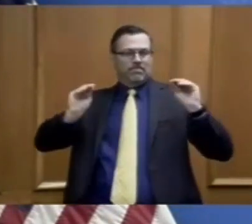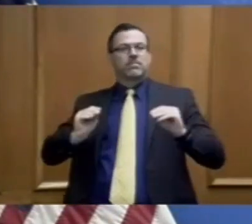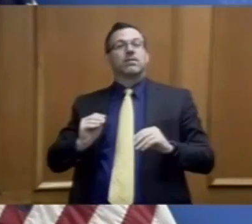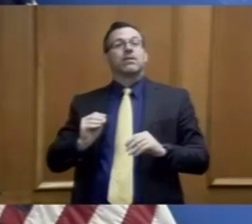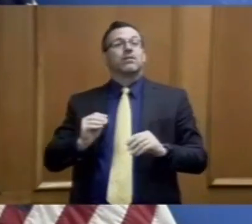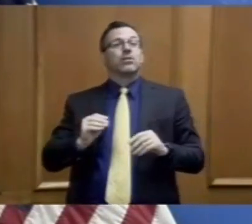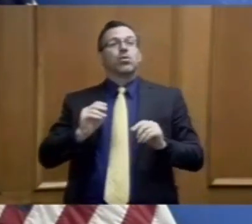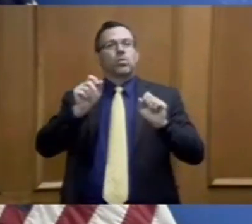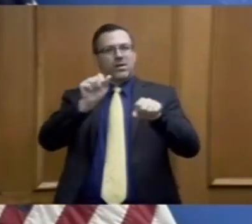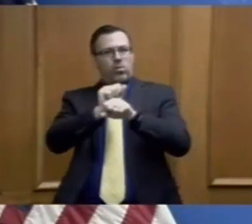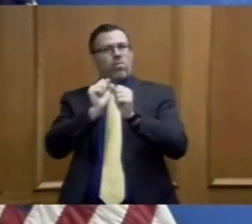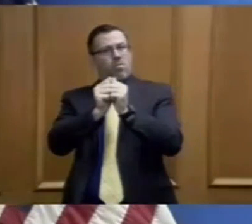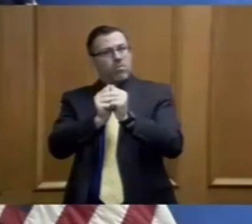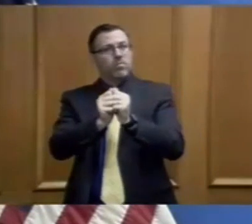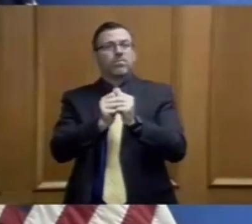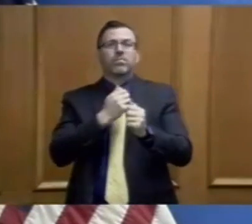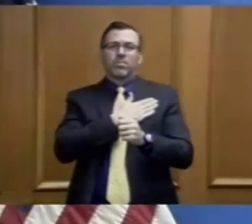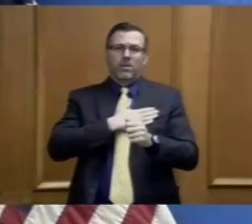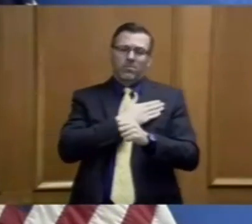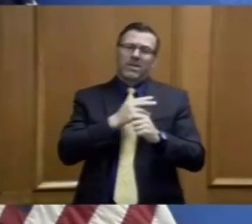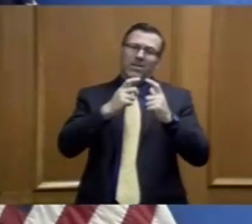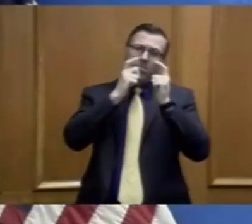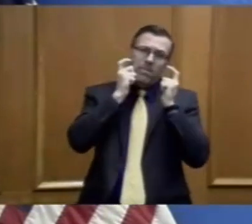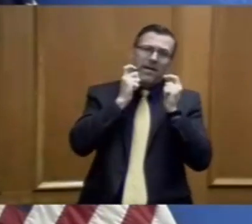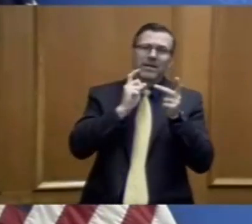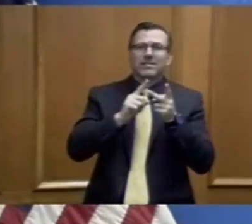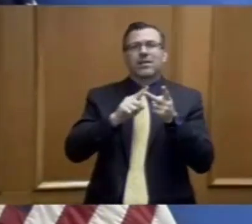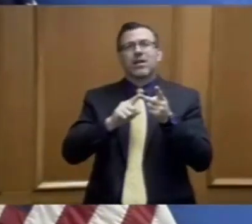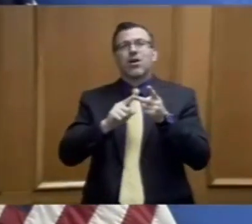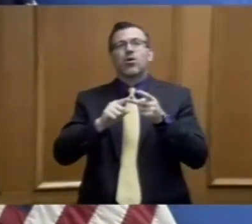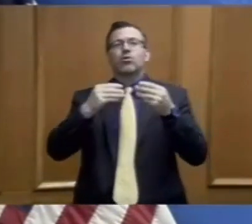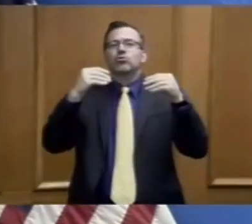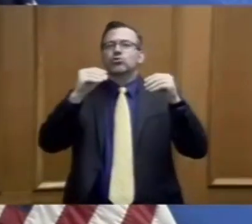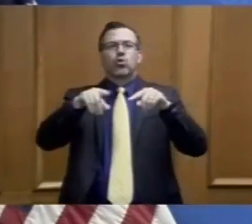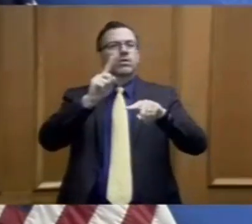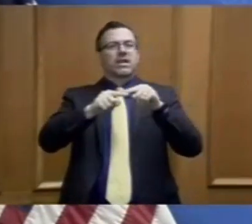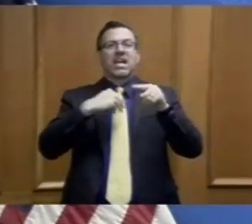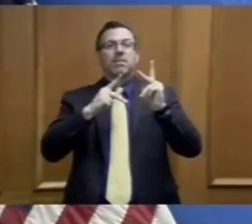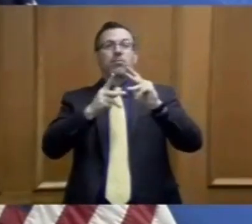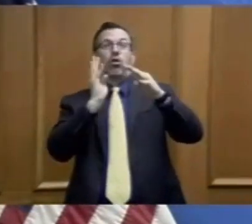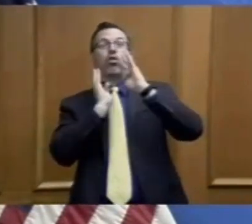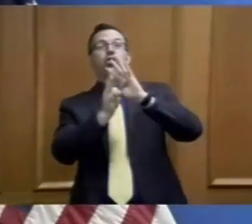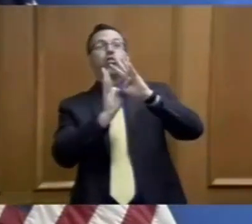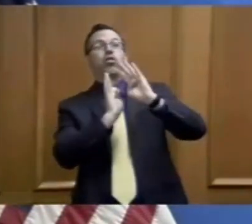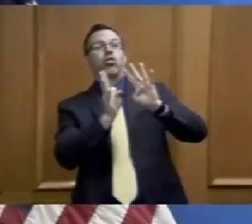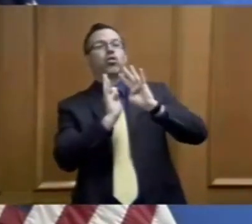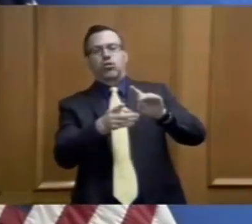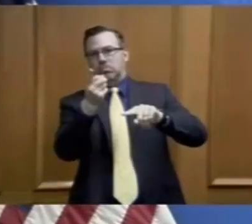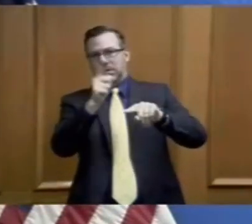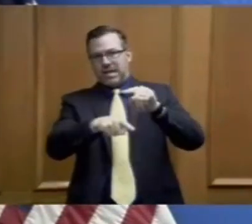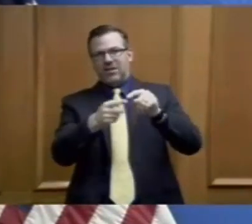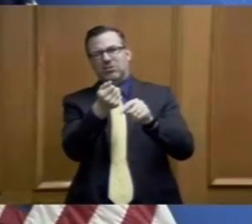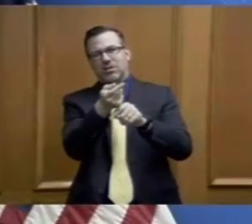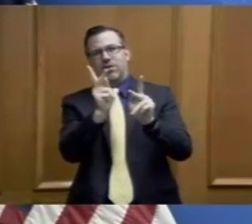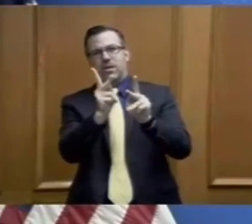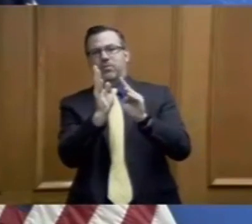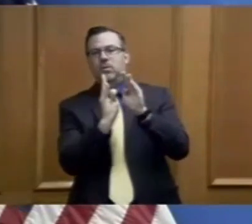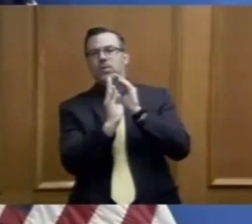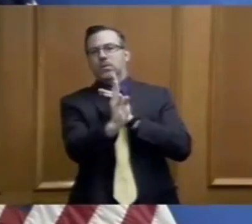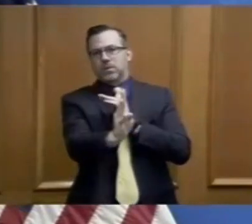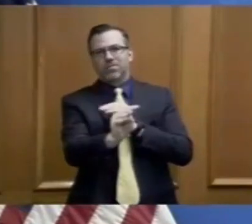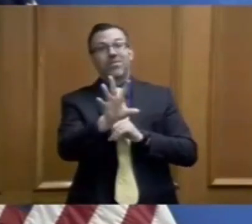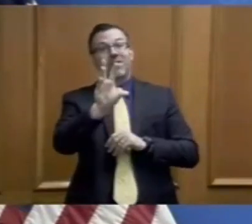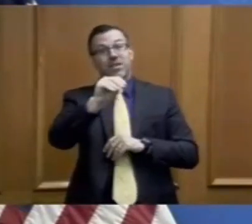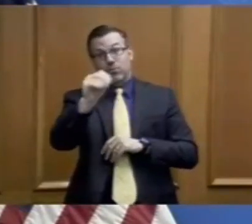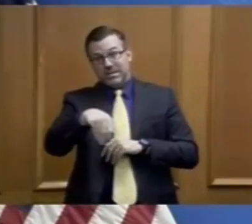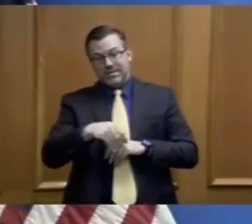like wearing a cloth mask or operating at half capacity. I thank Tennessee businesses for their willingness to put the